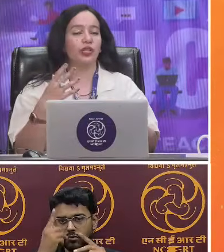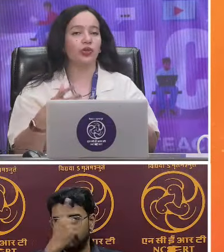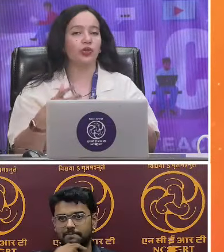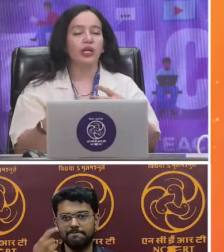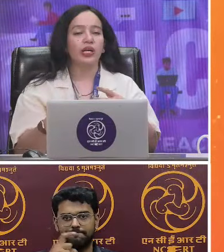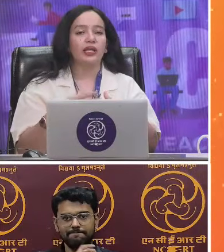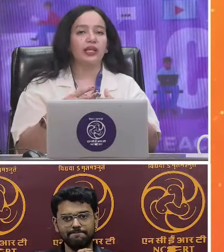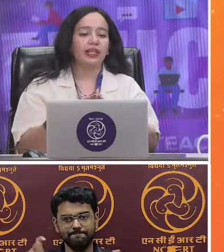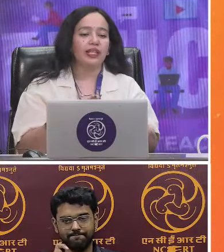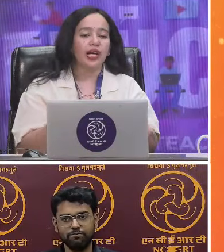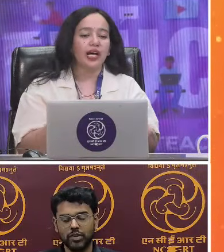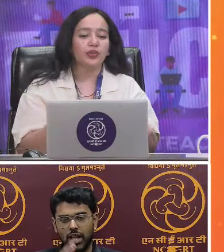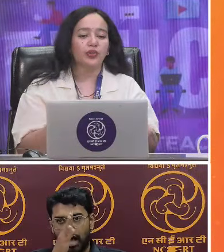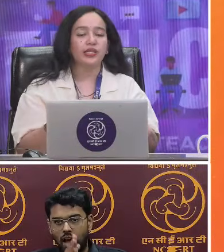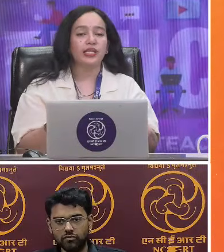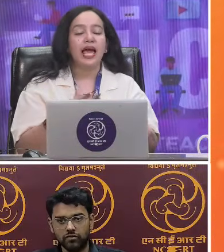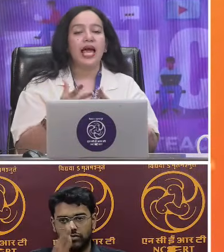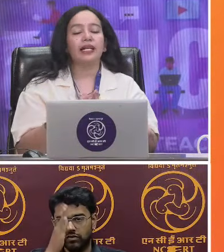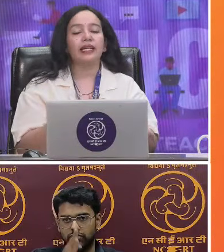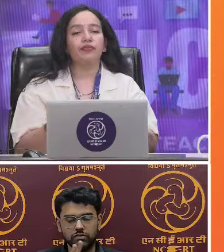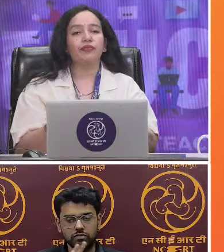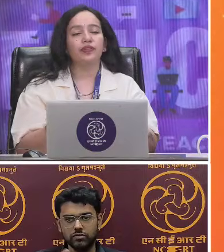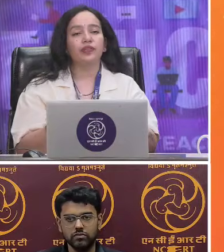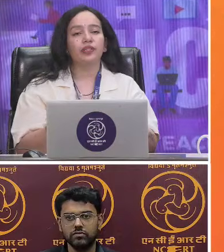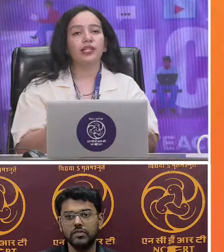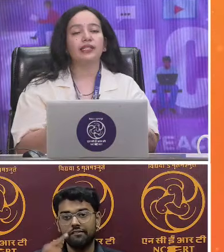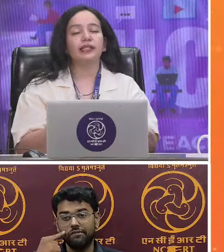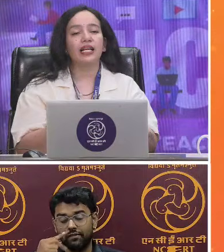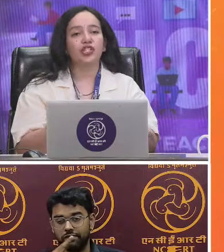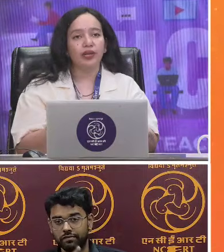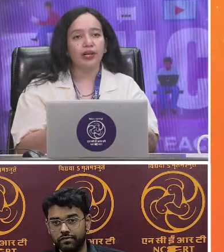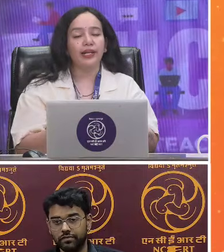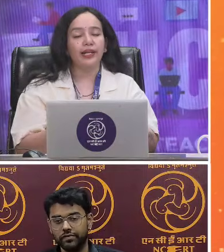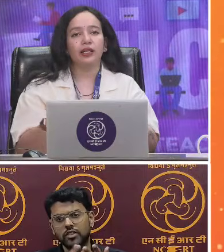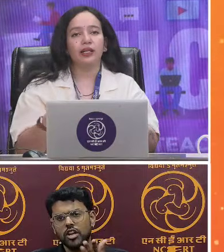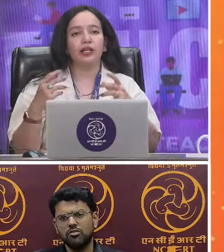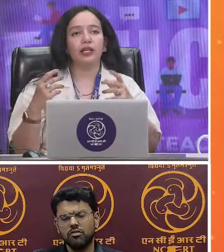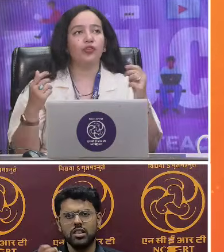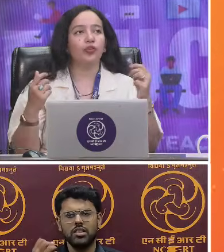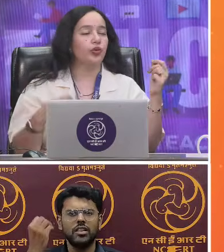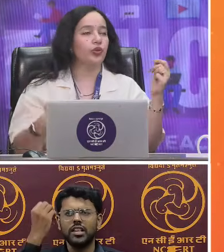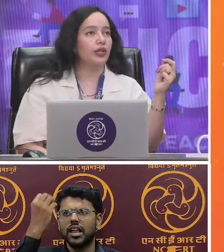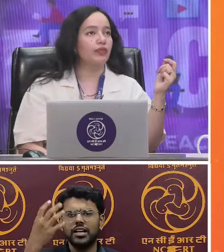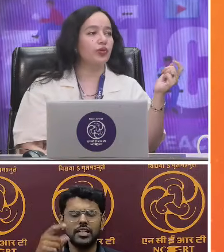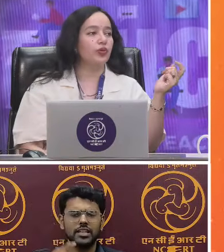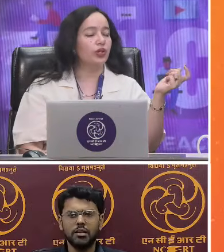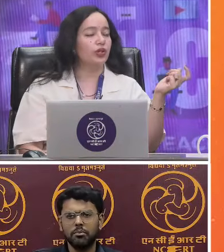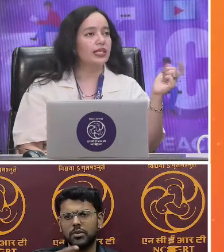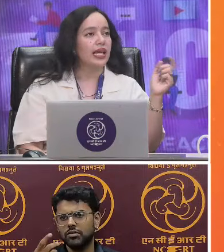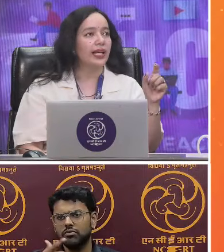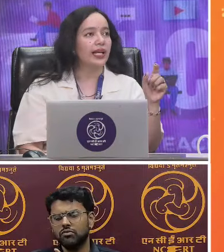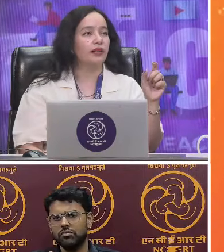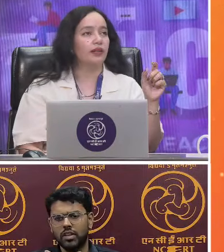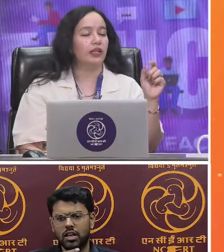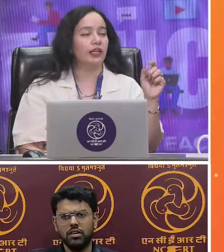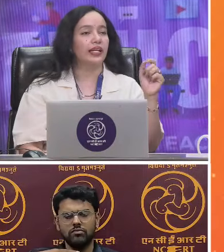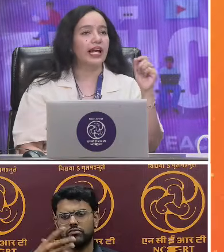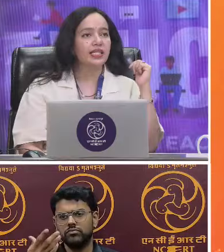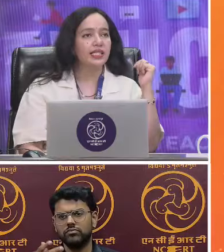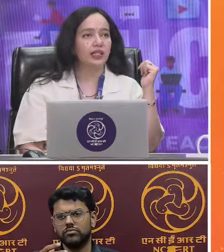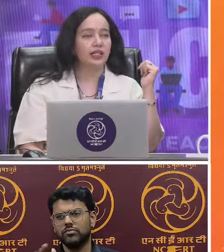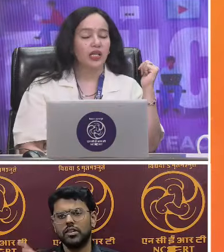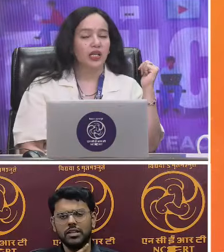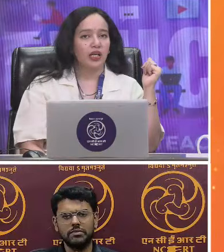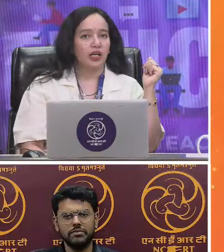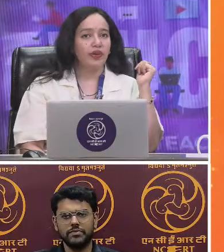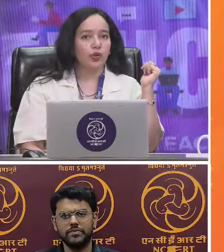won't give any shadows. And if there is a natural light, like if you stand in like against